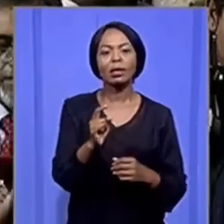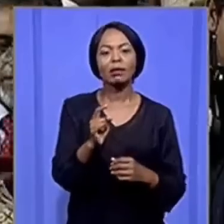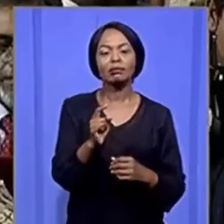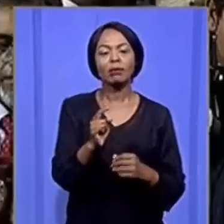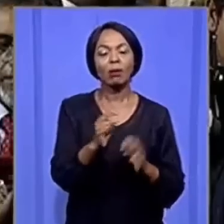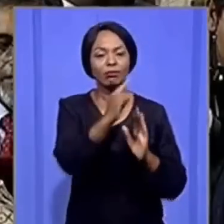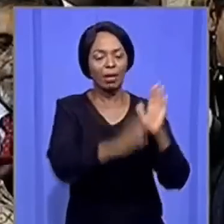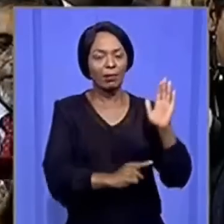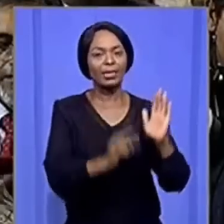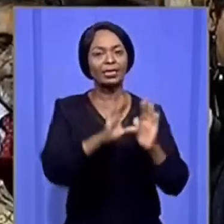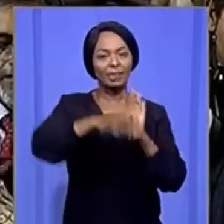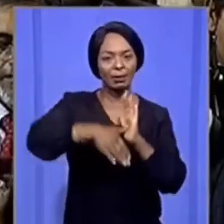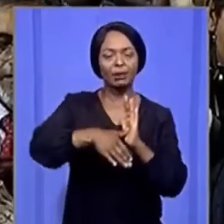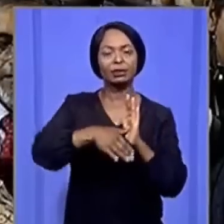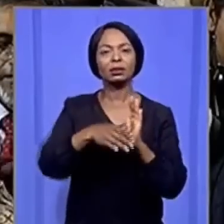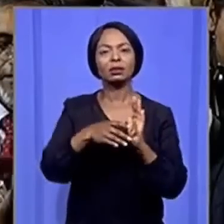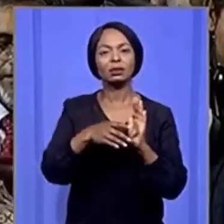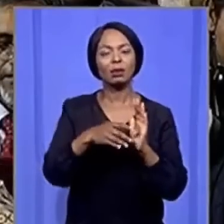Water,